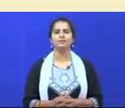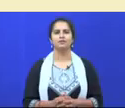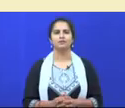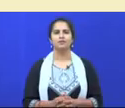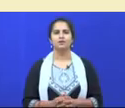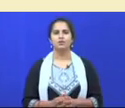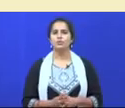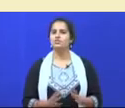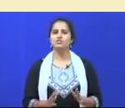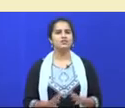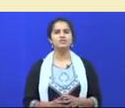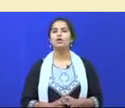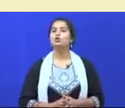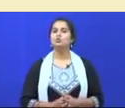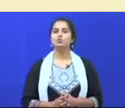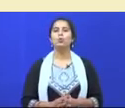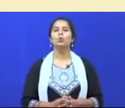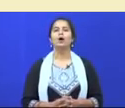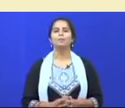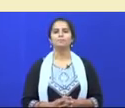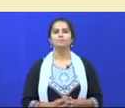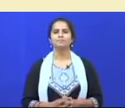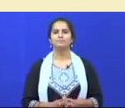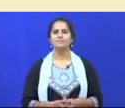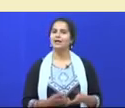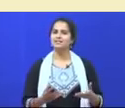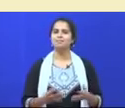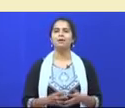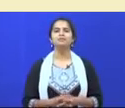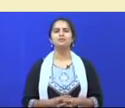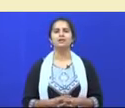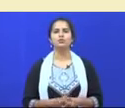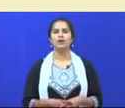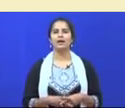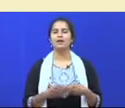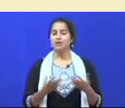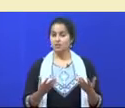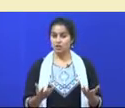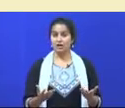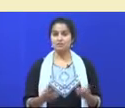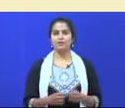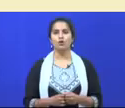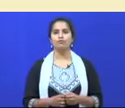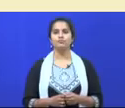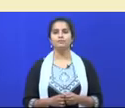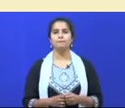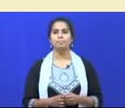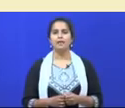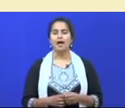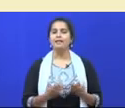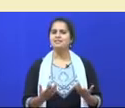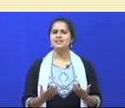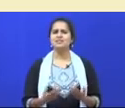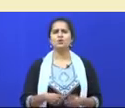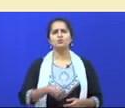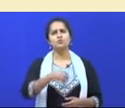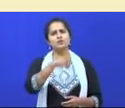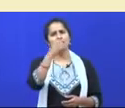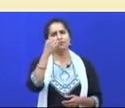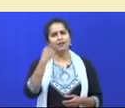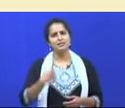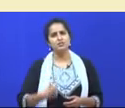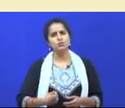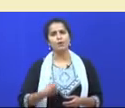powerful mantra, which is just Soham. It is a mantra that you can chant very often. And they say it is